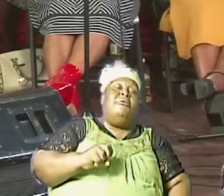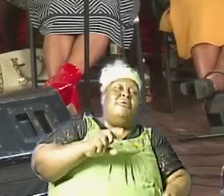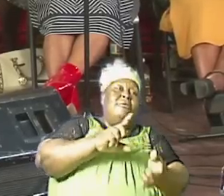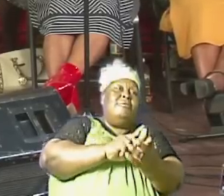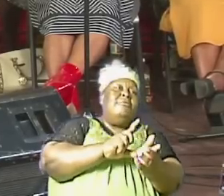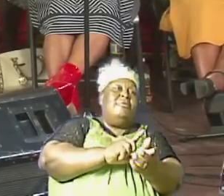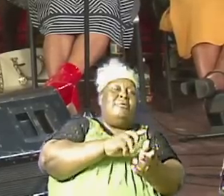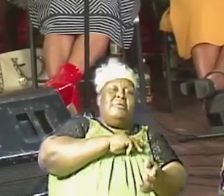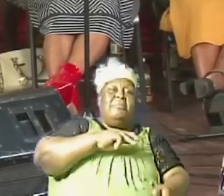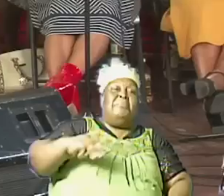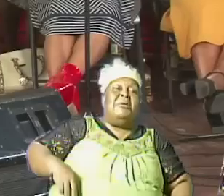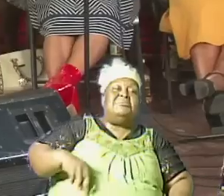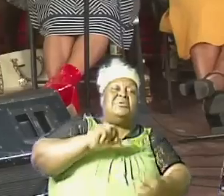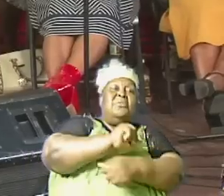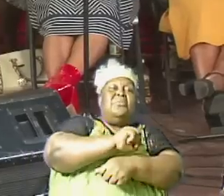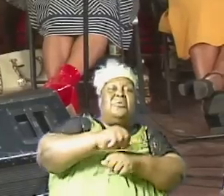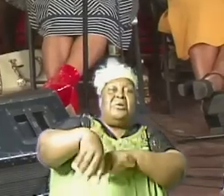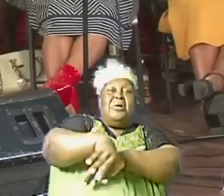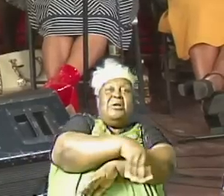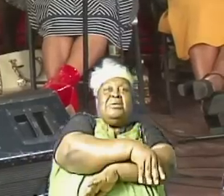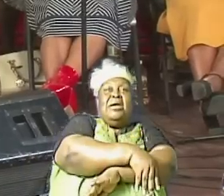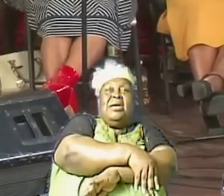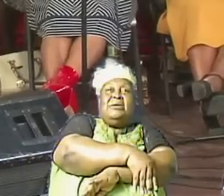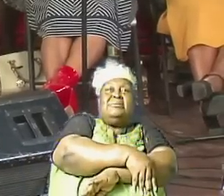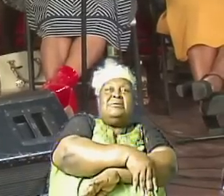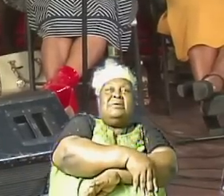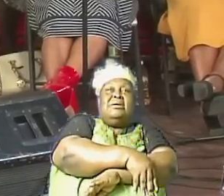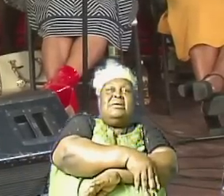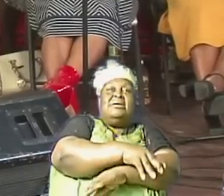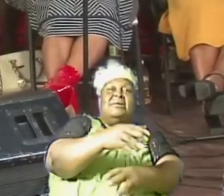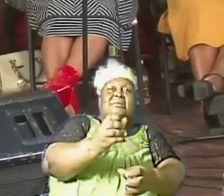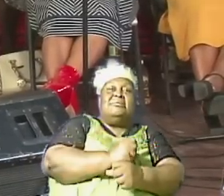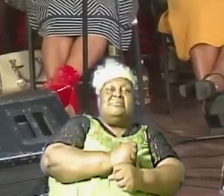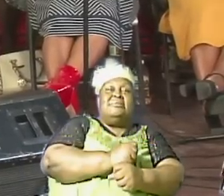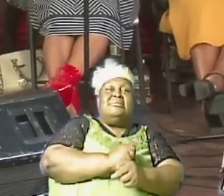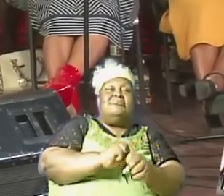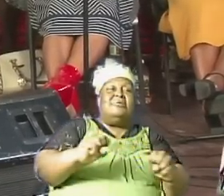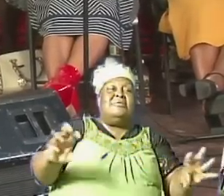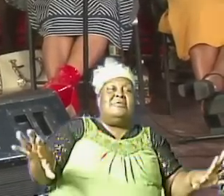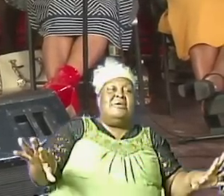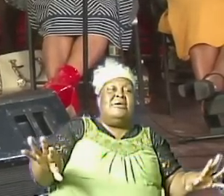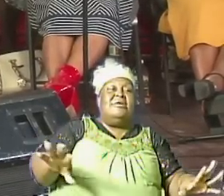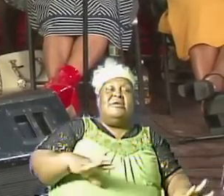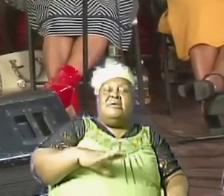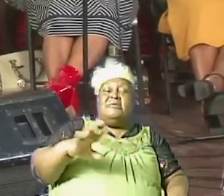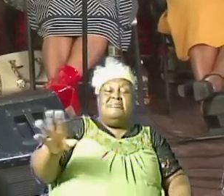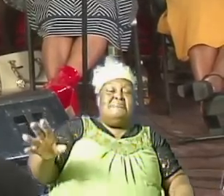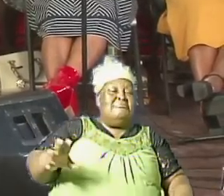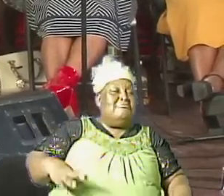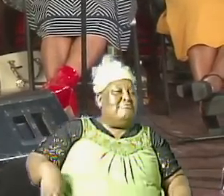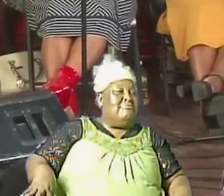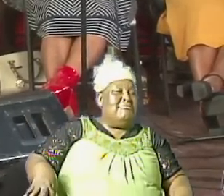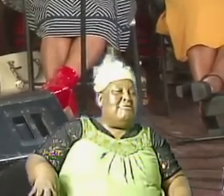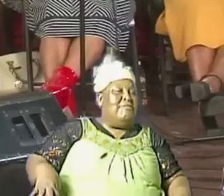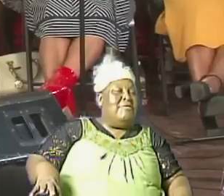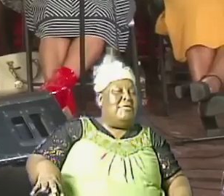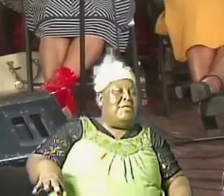Master, we have toiled all night and have taken nothing. Nevertheless,